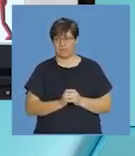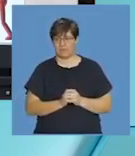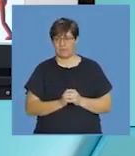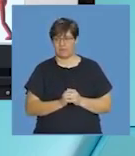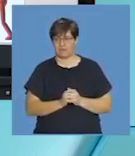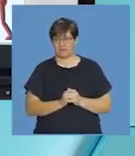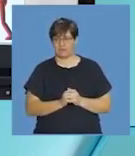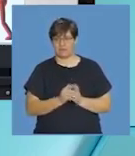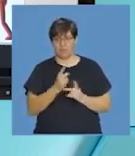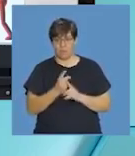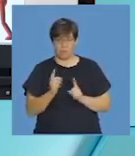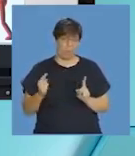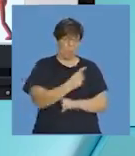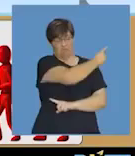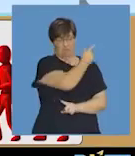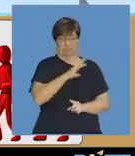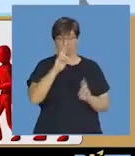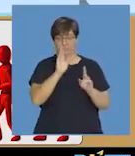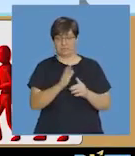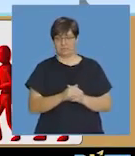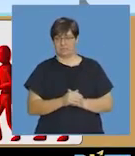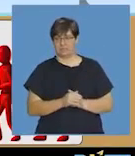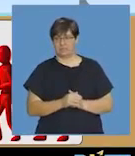and I'm hoping he doesn't go off the screen completely.